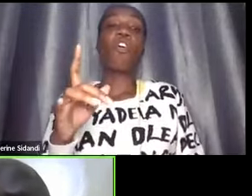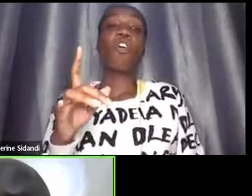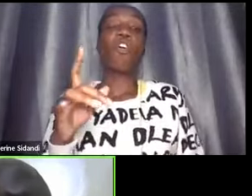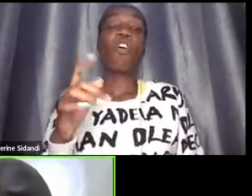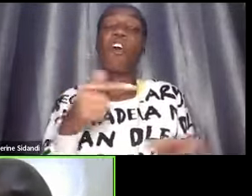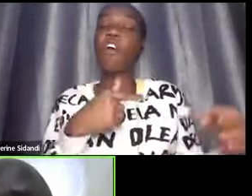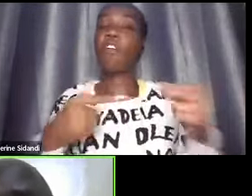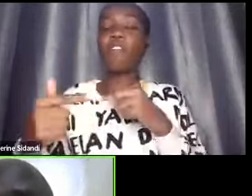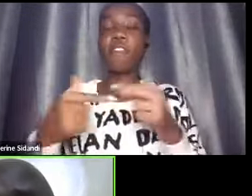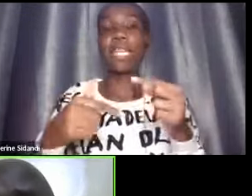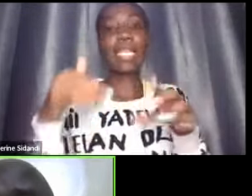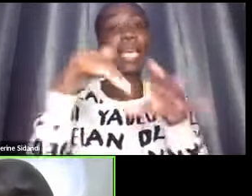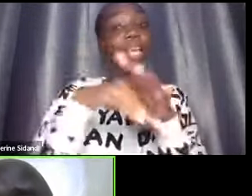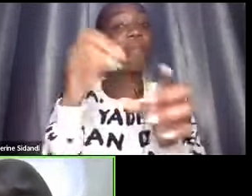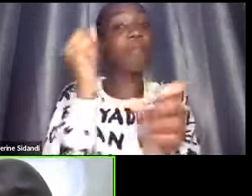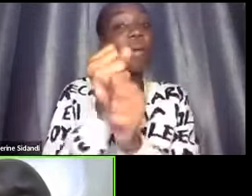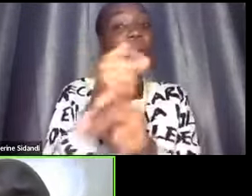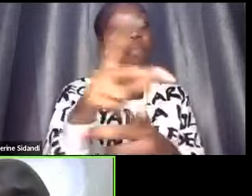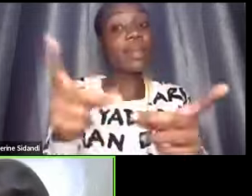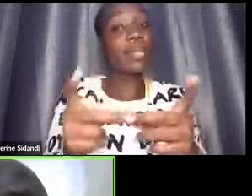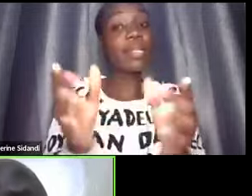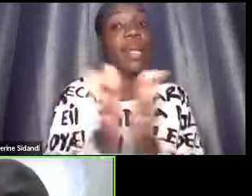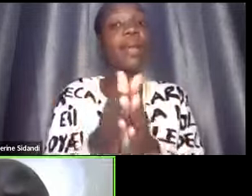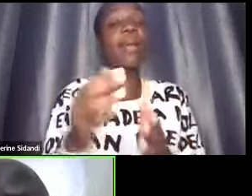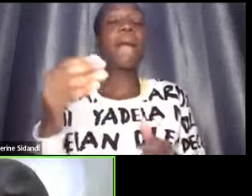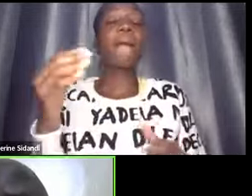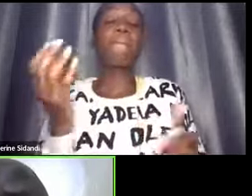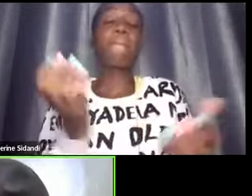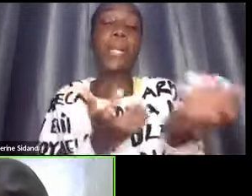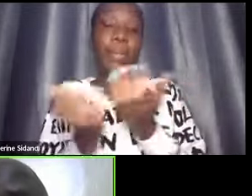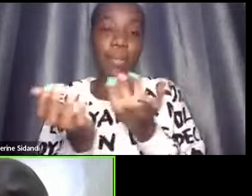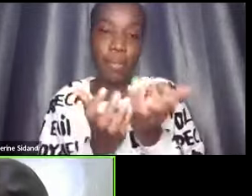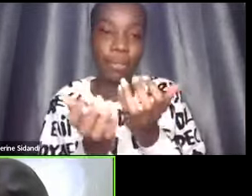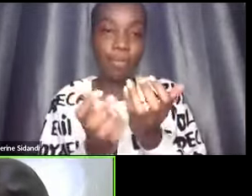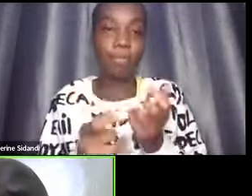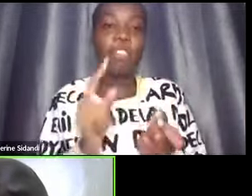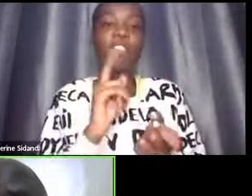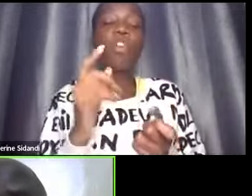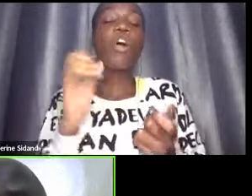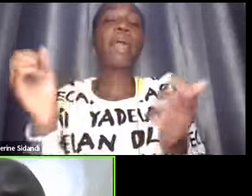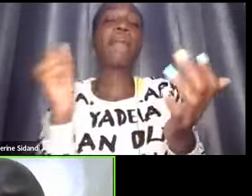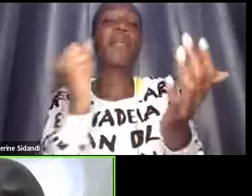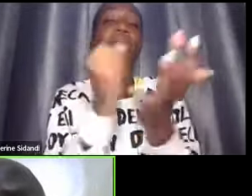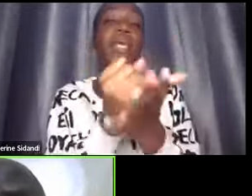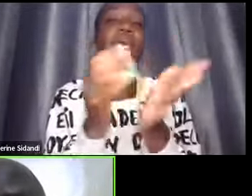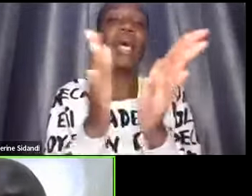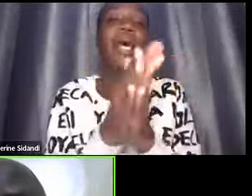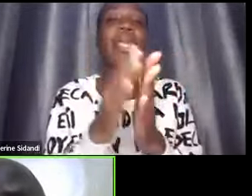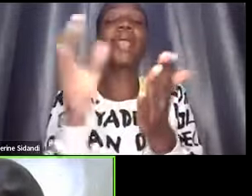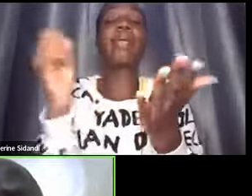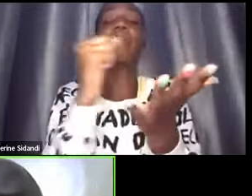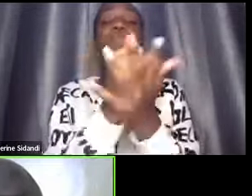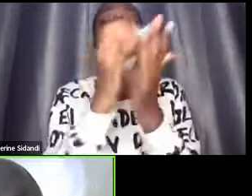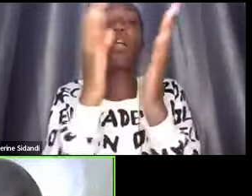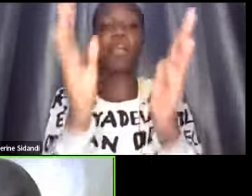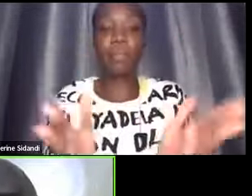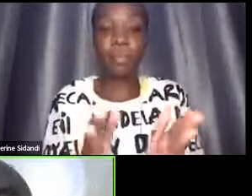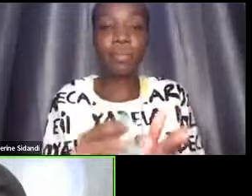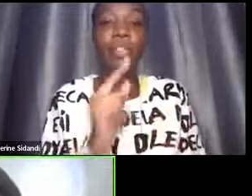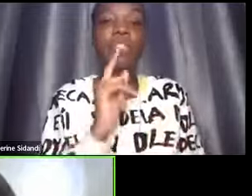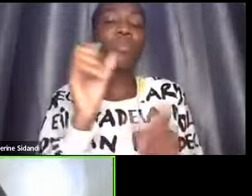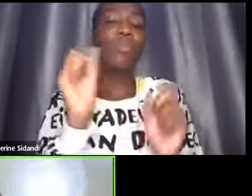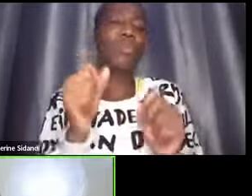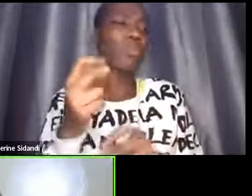business, but also the impact on conflict on the workers, on the employees and the employers. And you will see how devastating it is